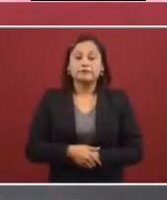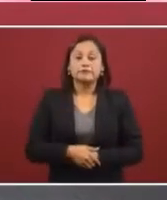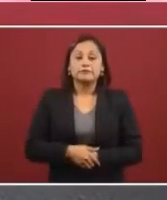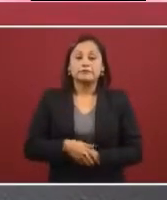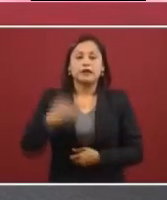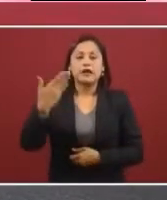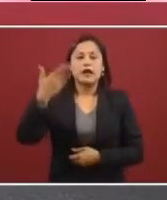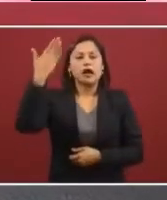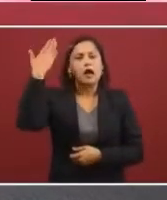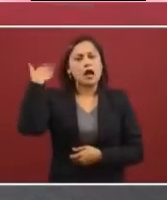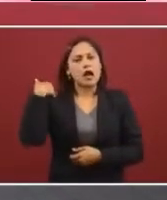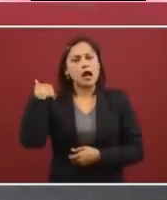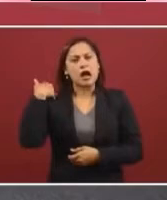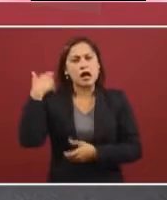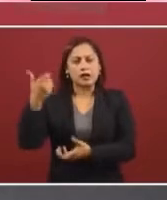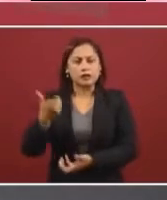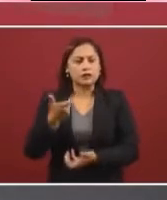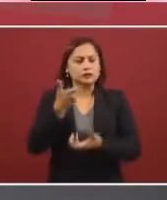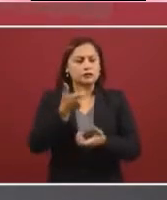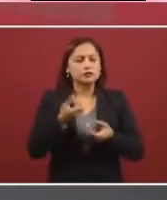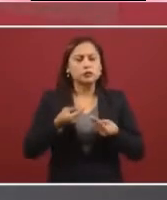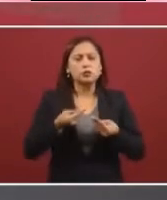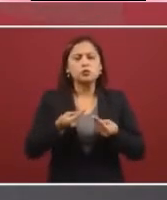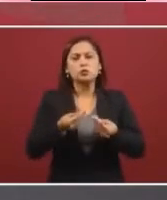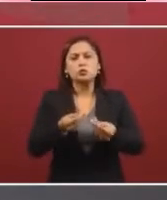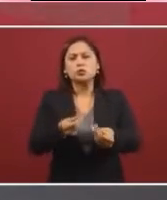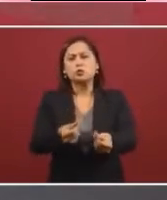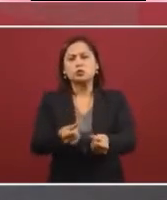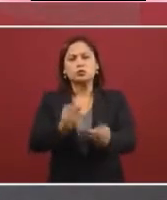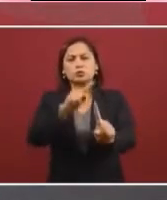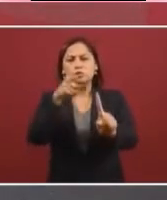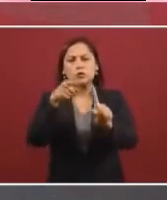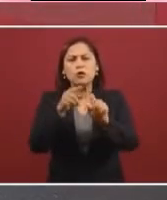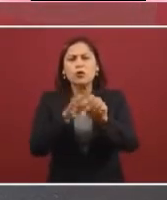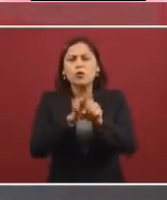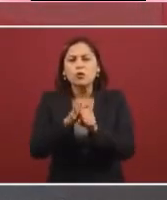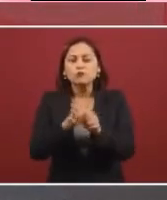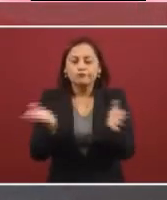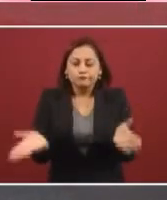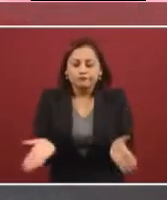was supposed to be utilized for promotion of tourism.